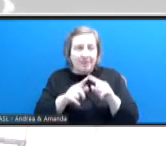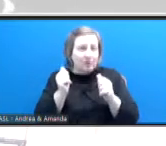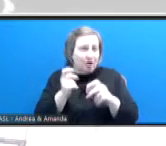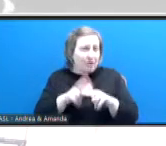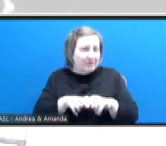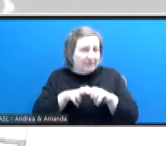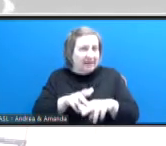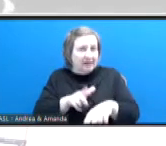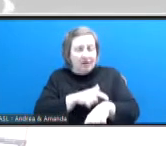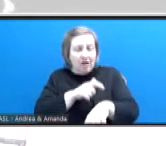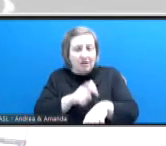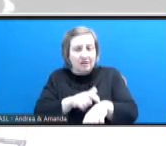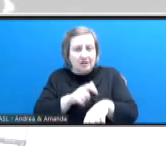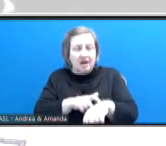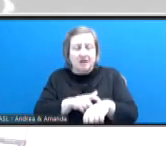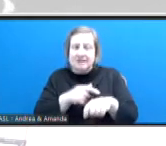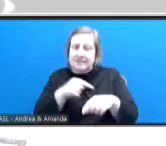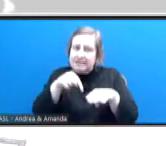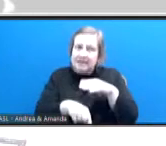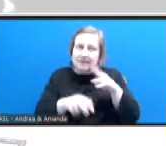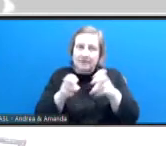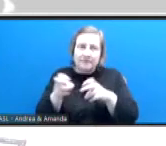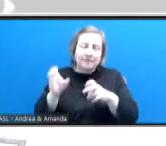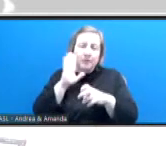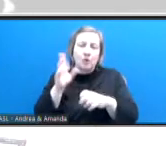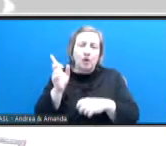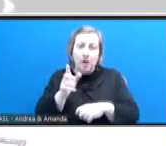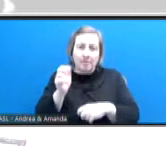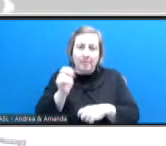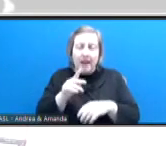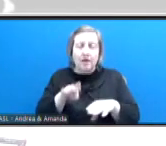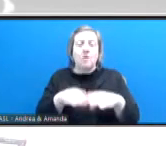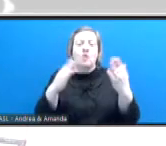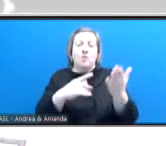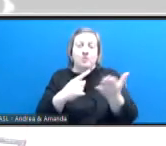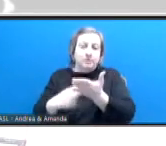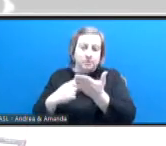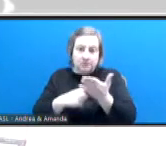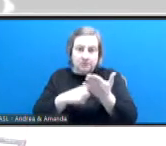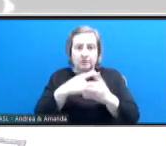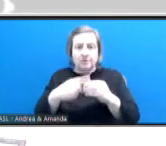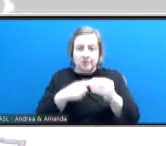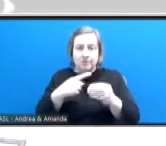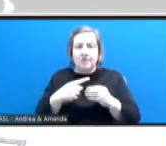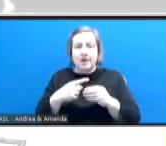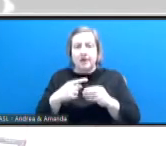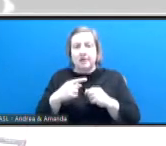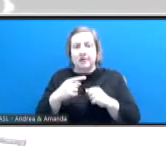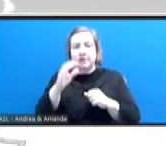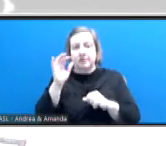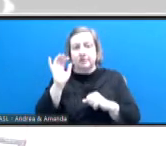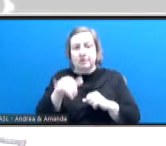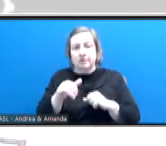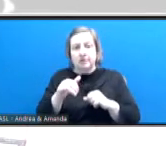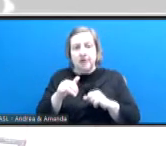time. Heavy stuff. We will be back when we will open up the discussion around